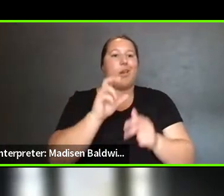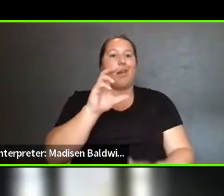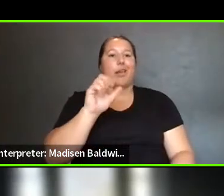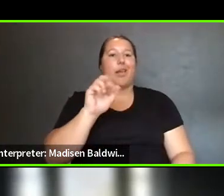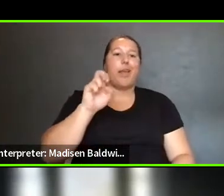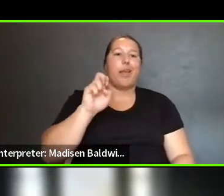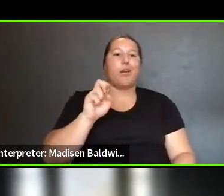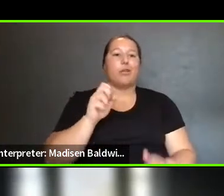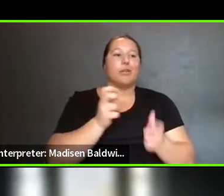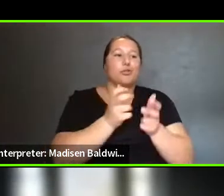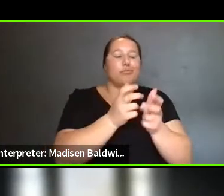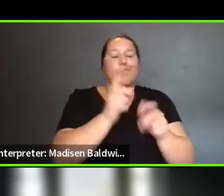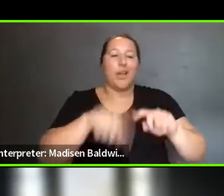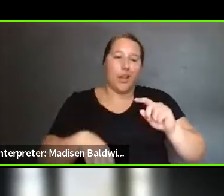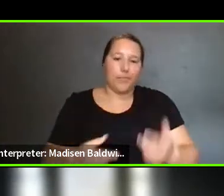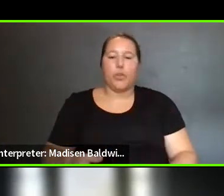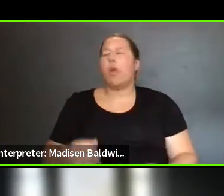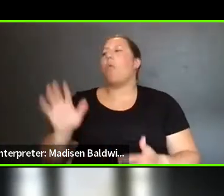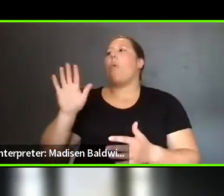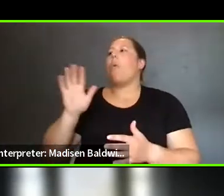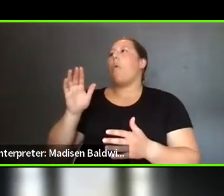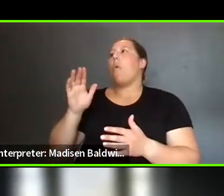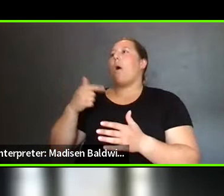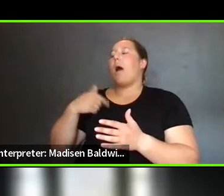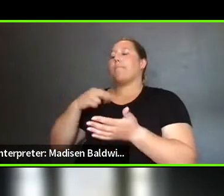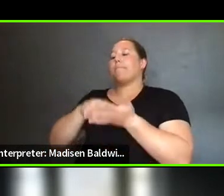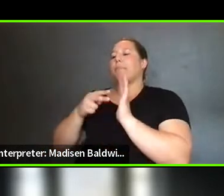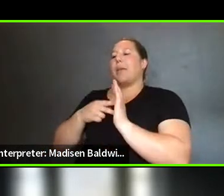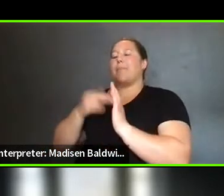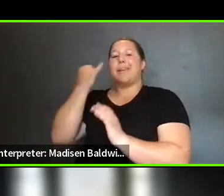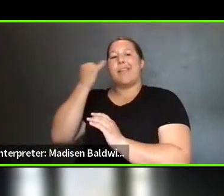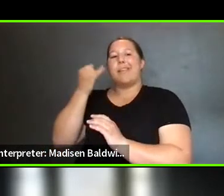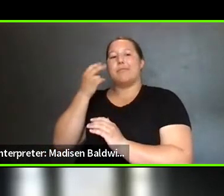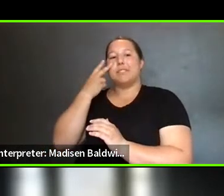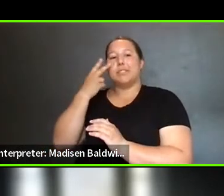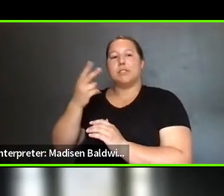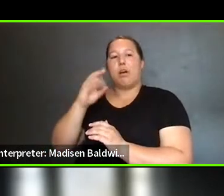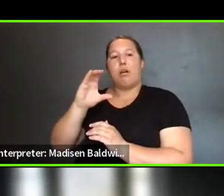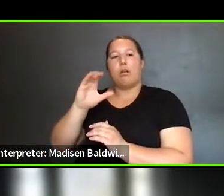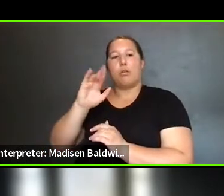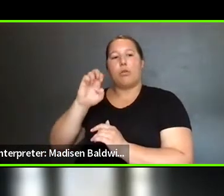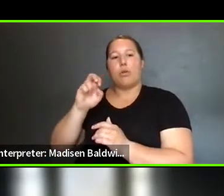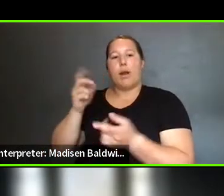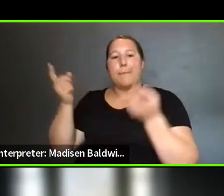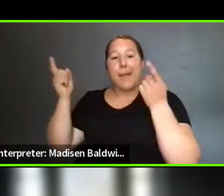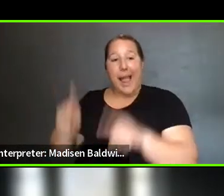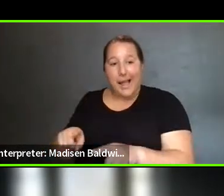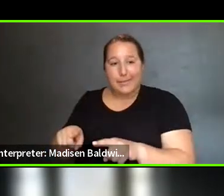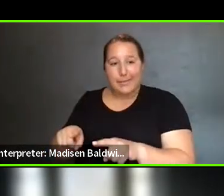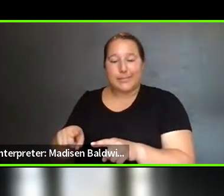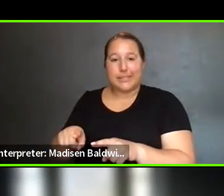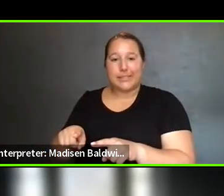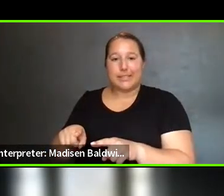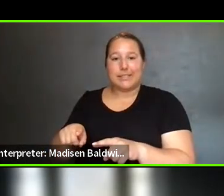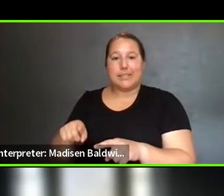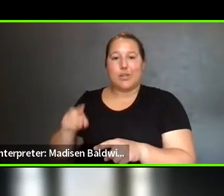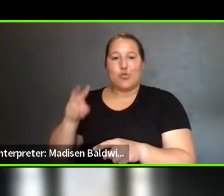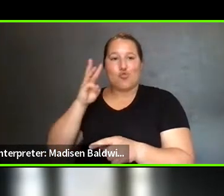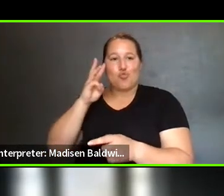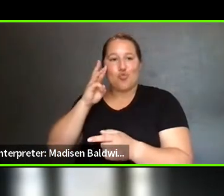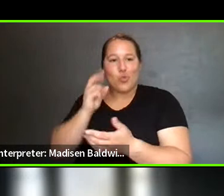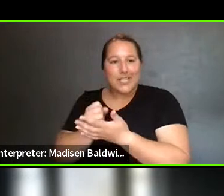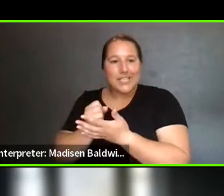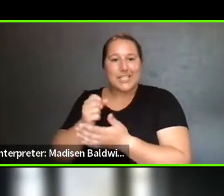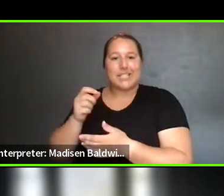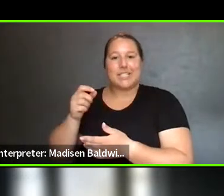mean is, if they saw the crime happen and they want to be, they want to show up in court in order to be